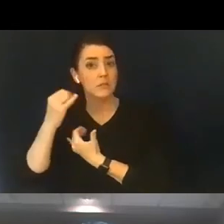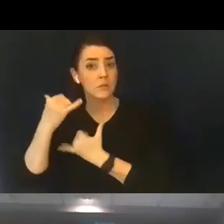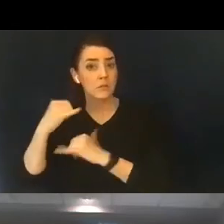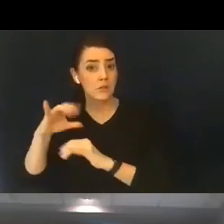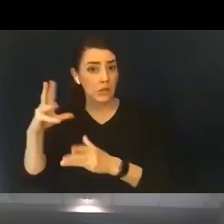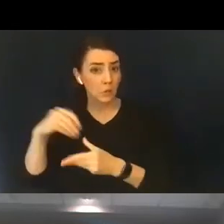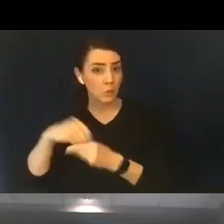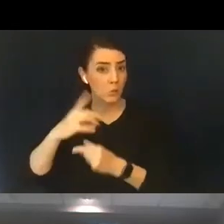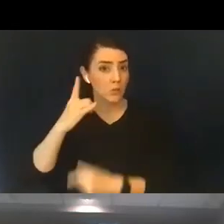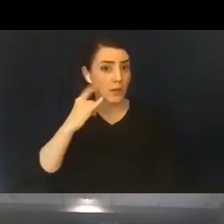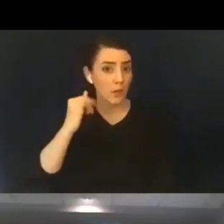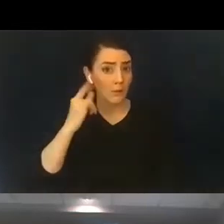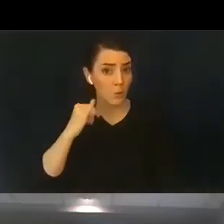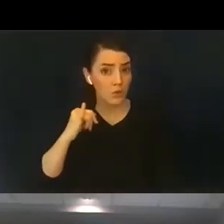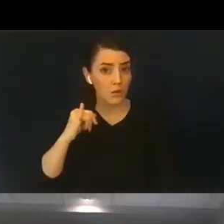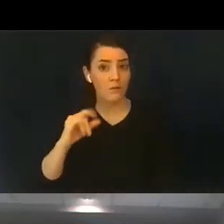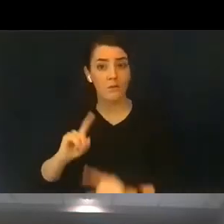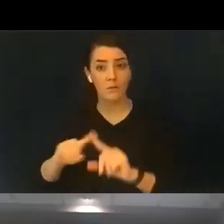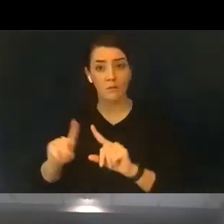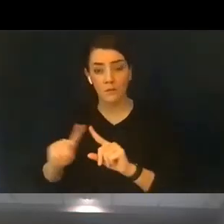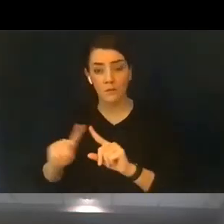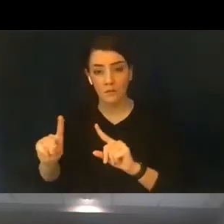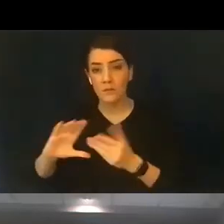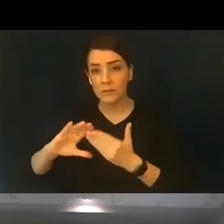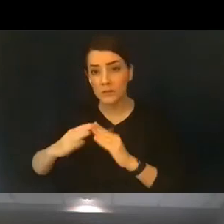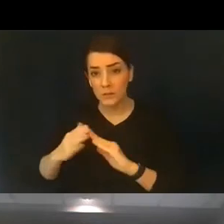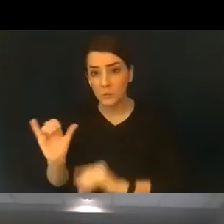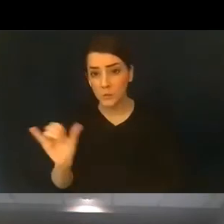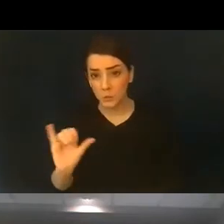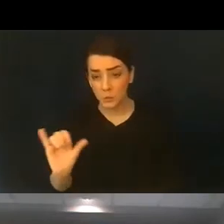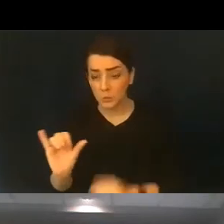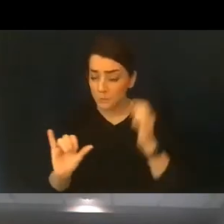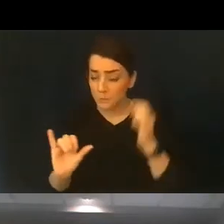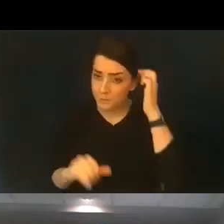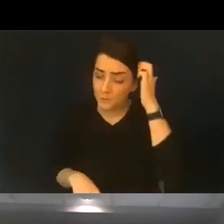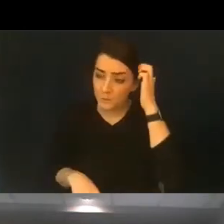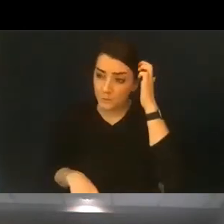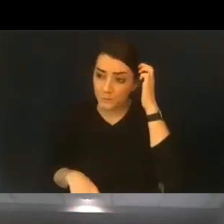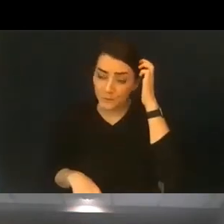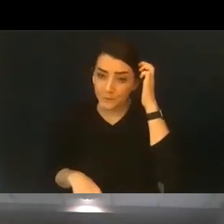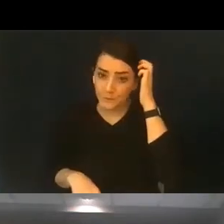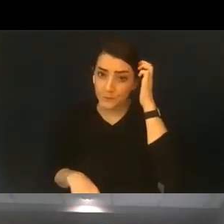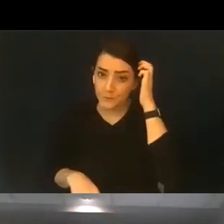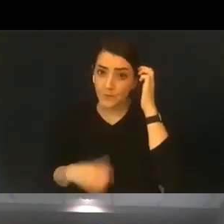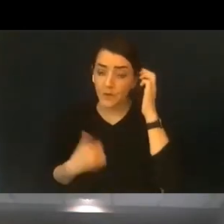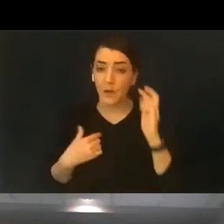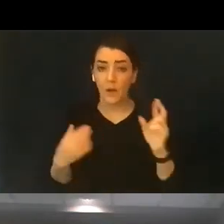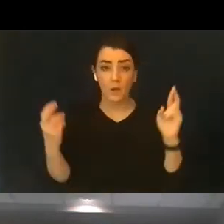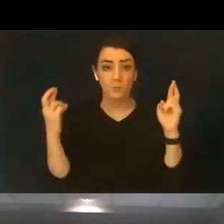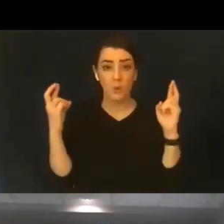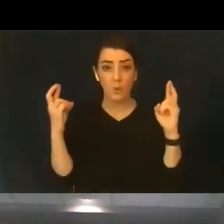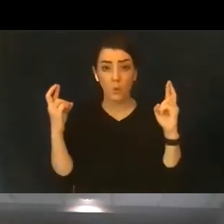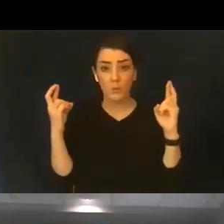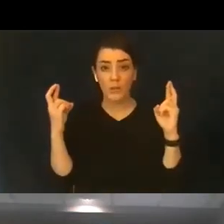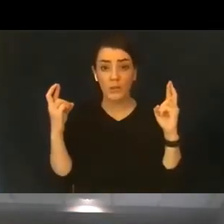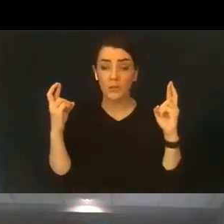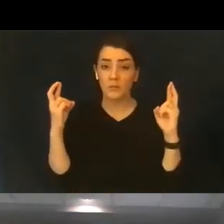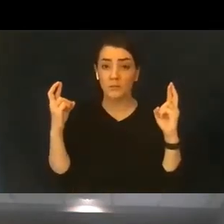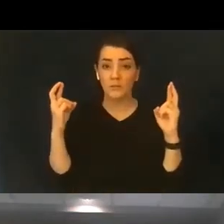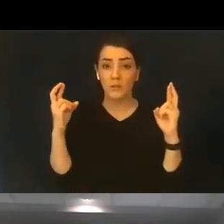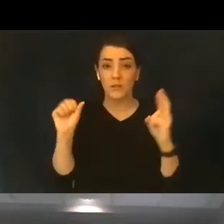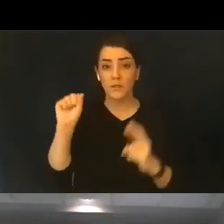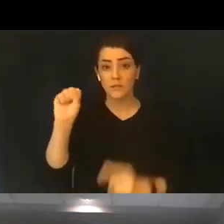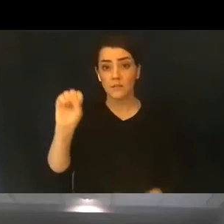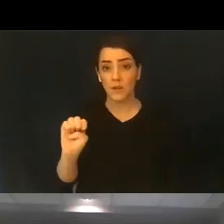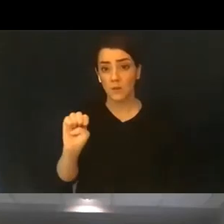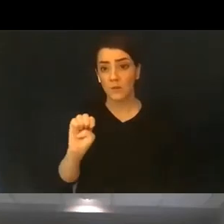Beach, California. I hope that we can have the Southeast Asian history,